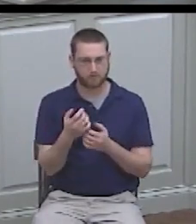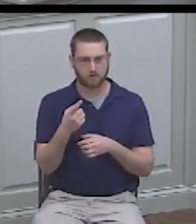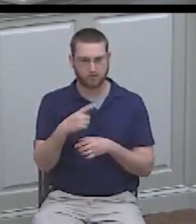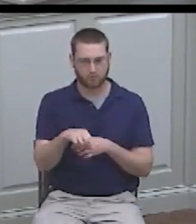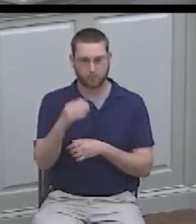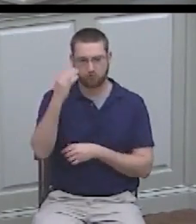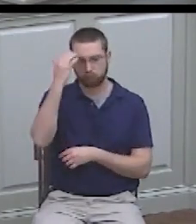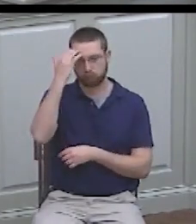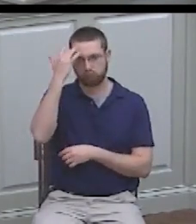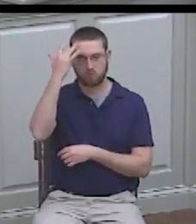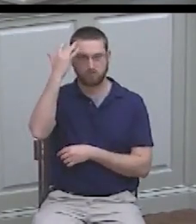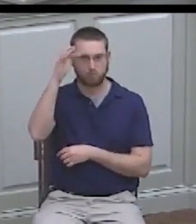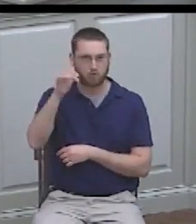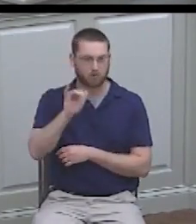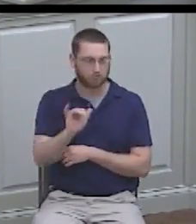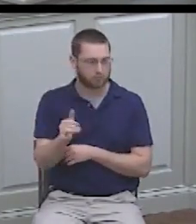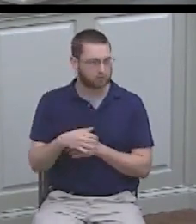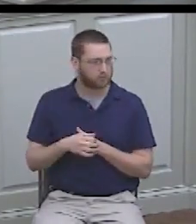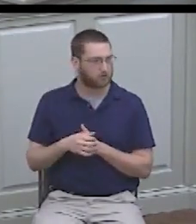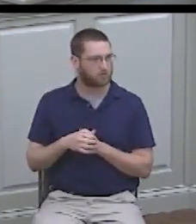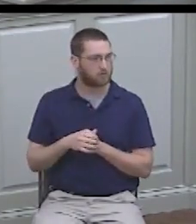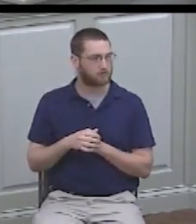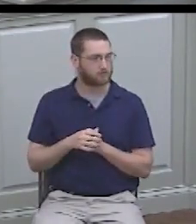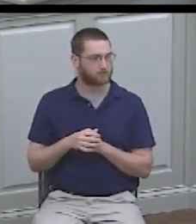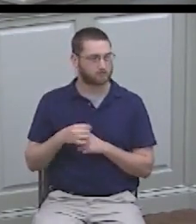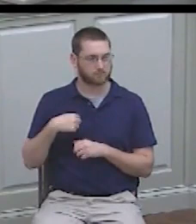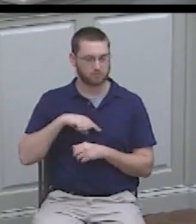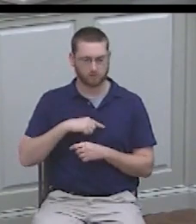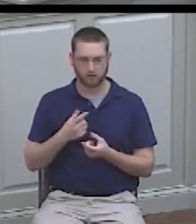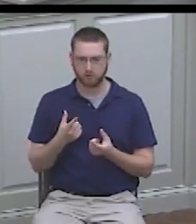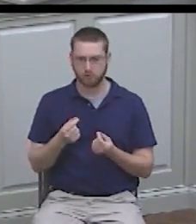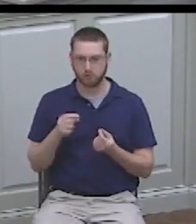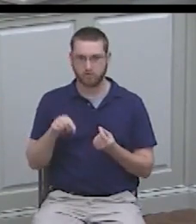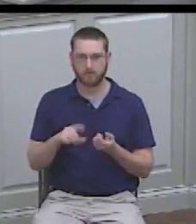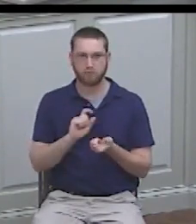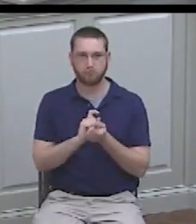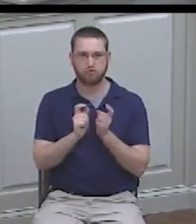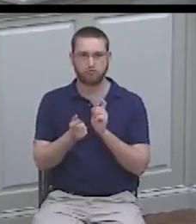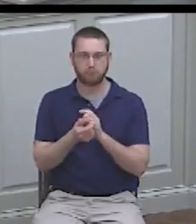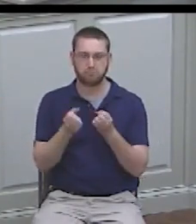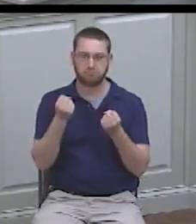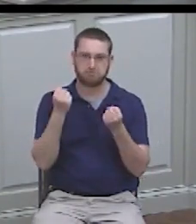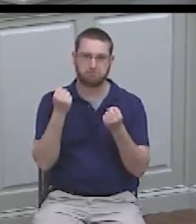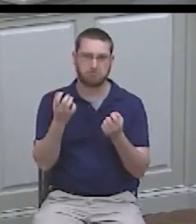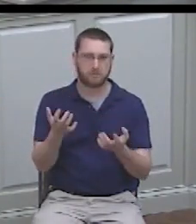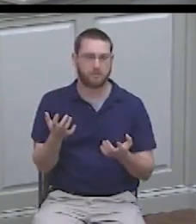ecologically minded, we're doing this in order to change out a lot of